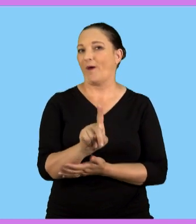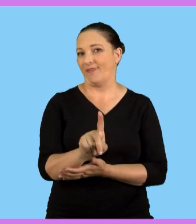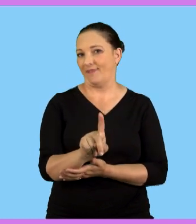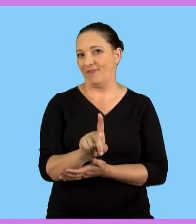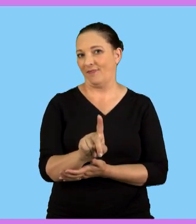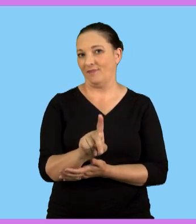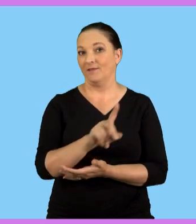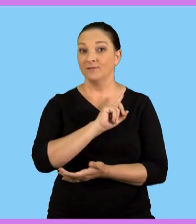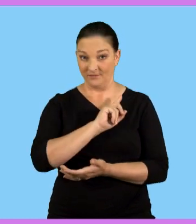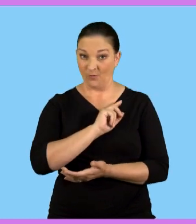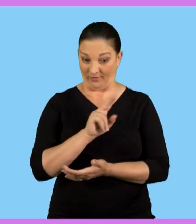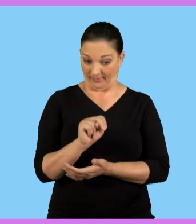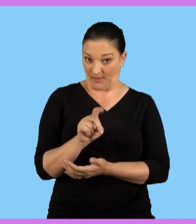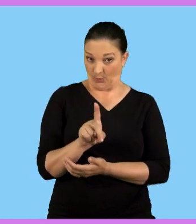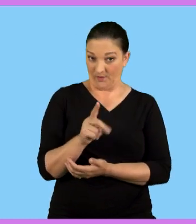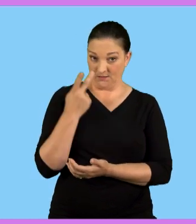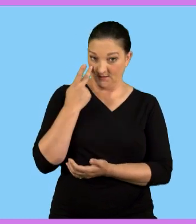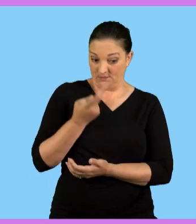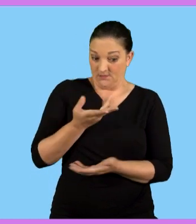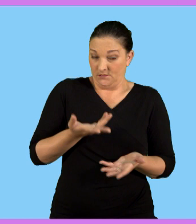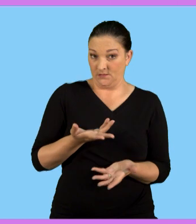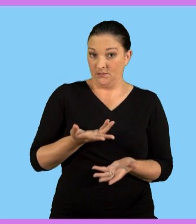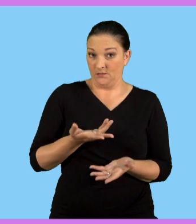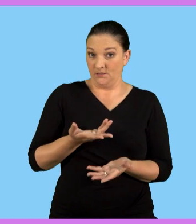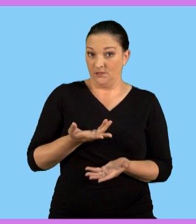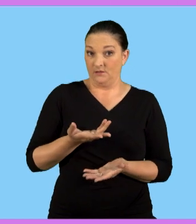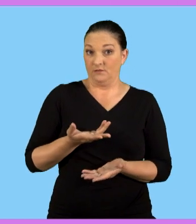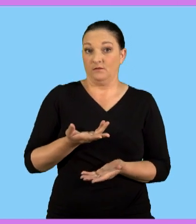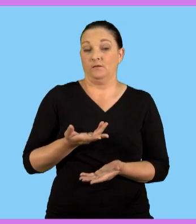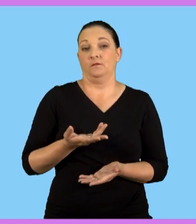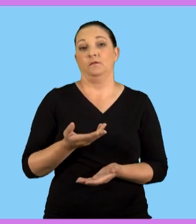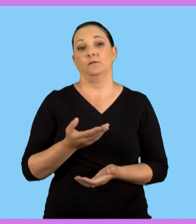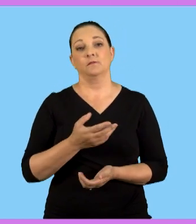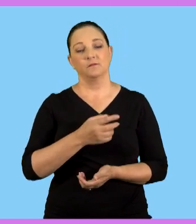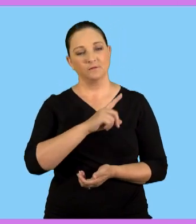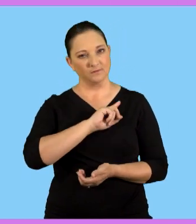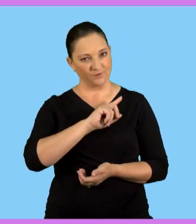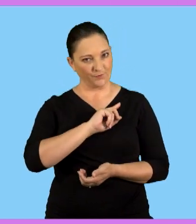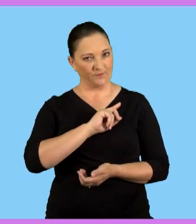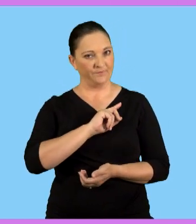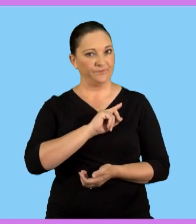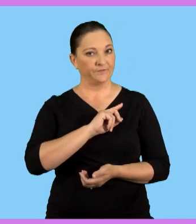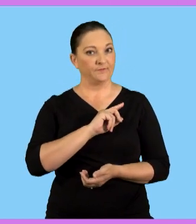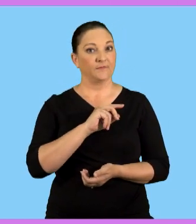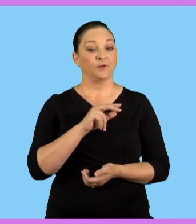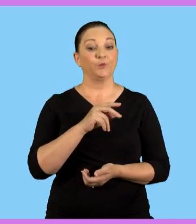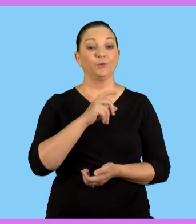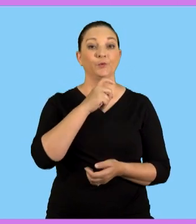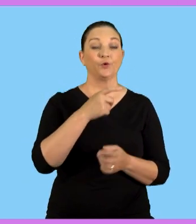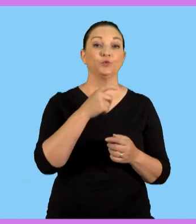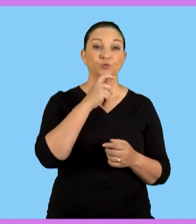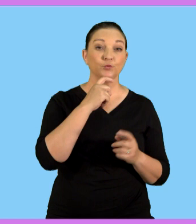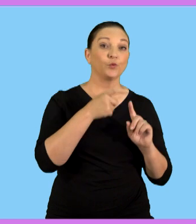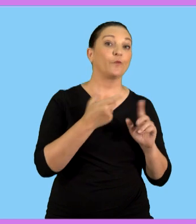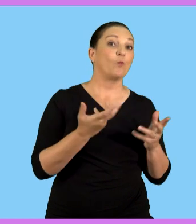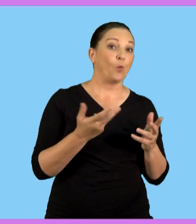So meaning this is the N1 here, né? Okay, there we can see N1 listed, okay, indicated to us. So when we leave Cape Town, what